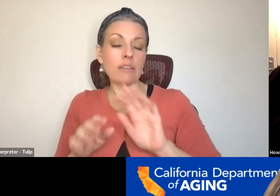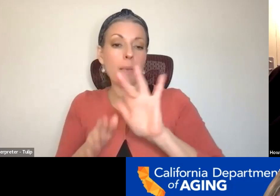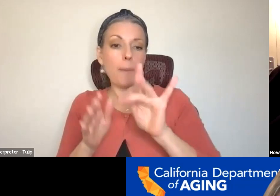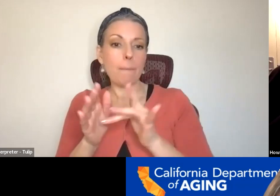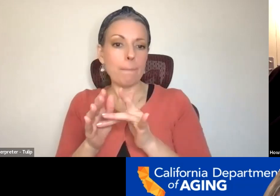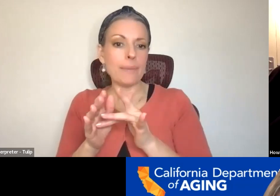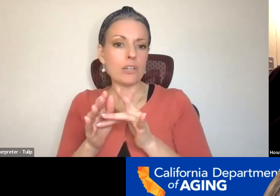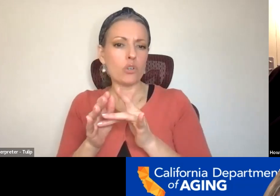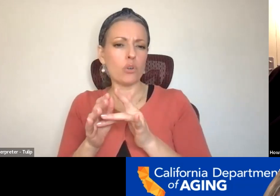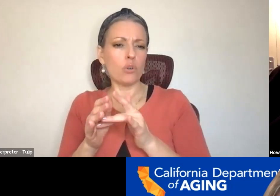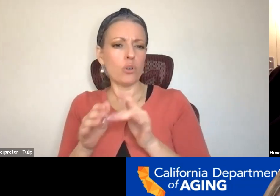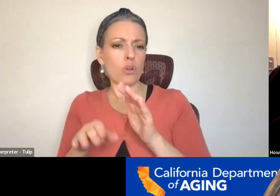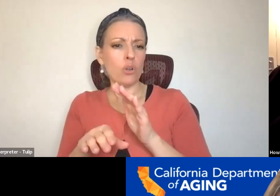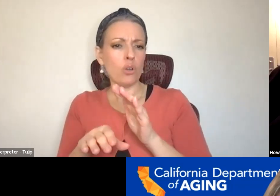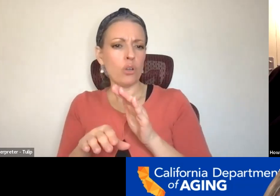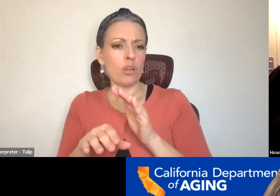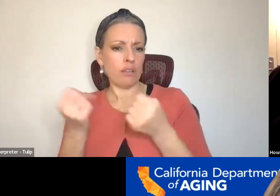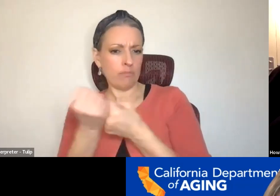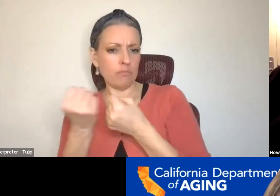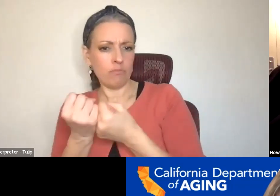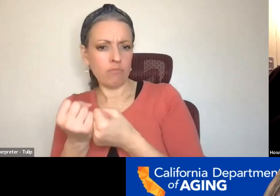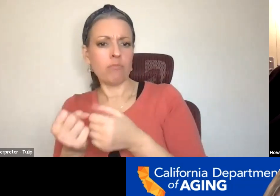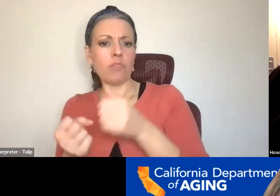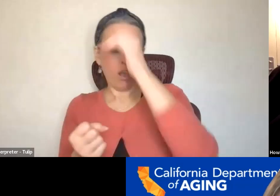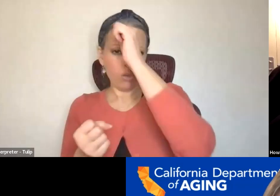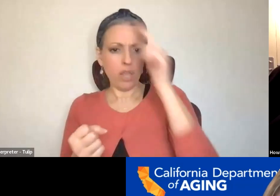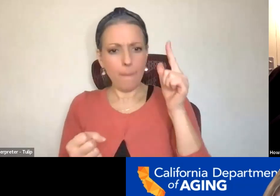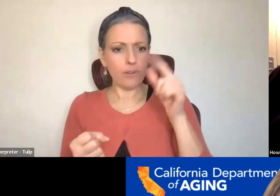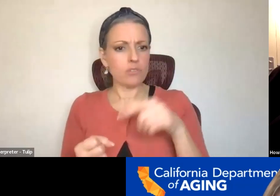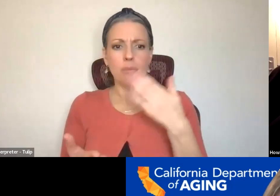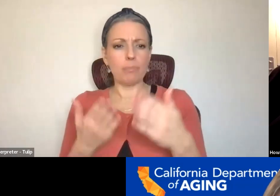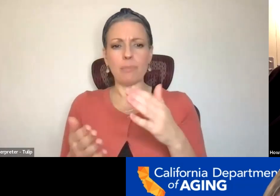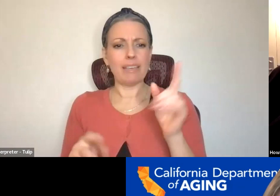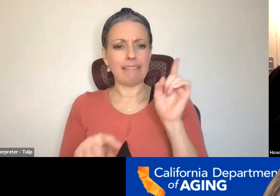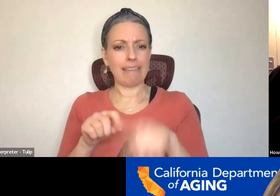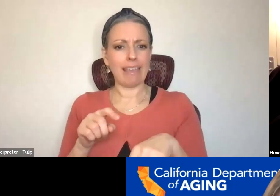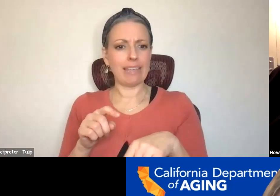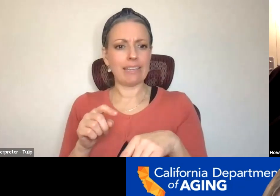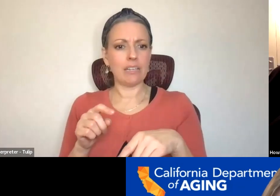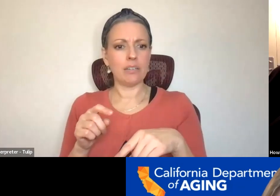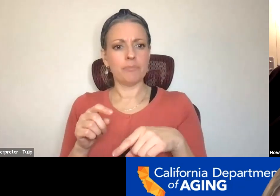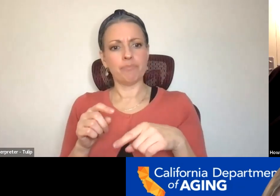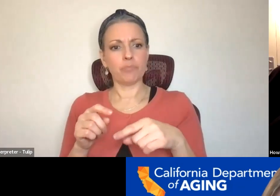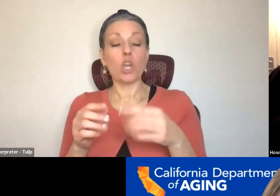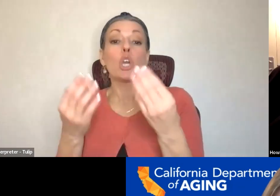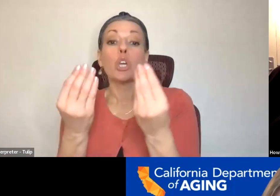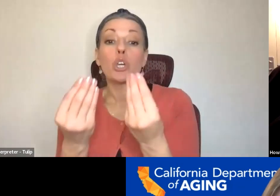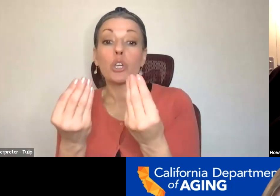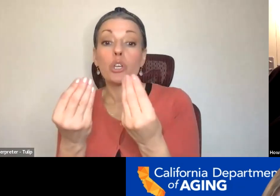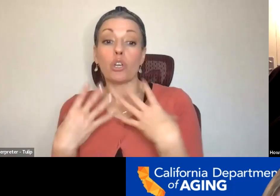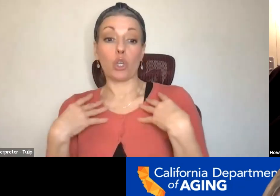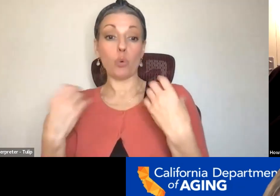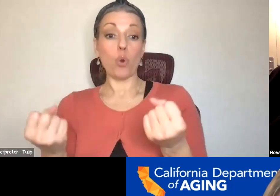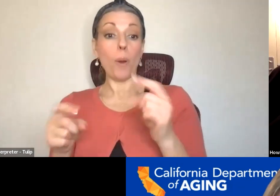of Alzheimer's and dementia. We may not be able to cure these things, but surely we can come up with better